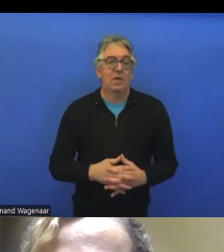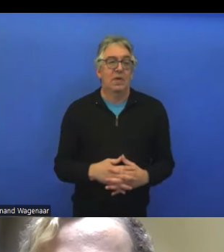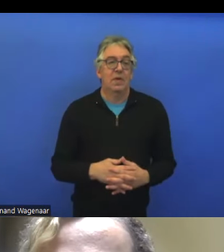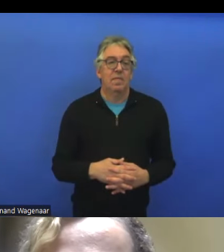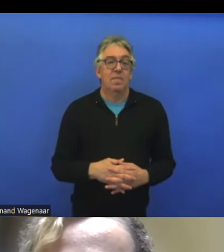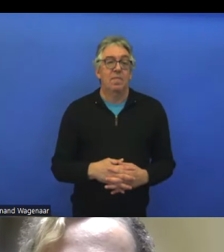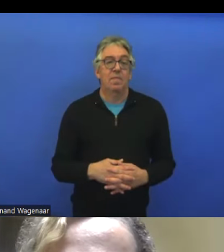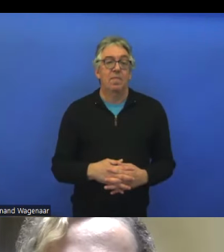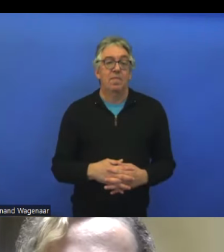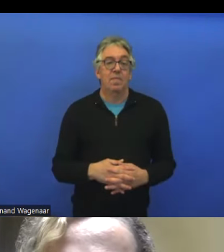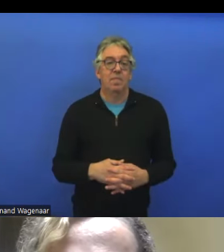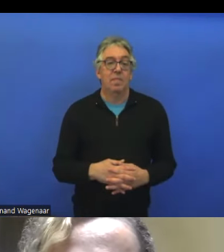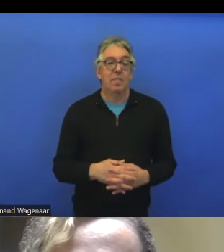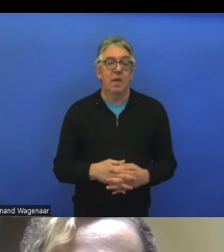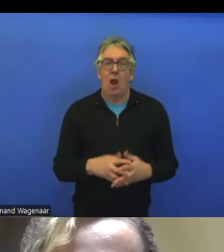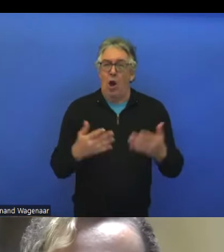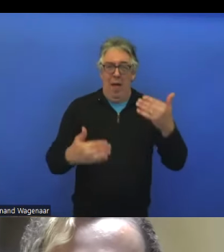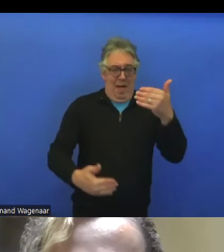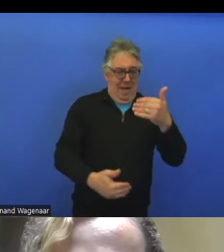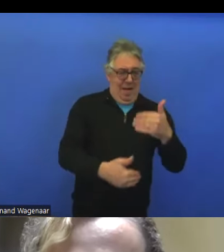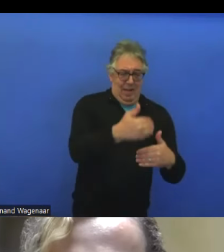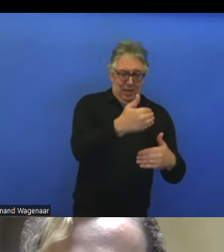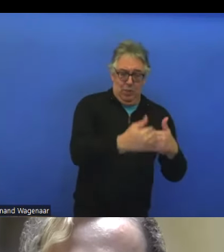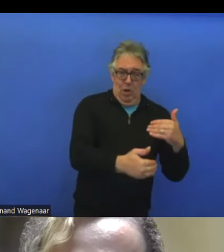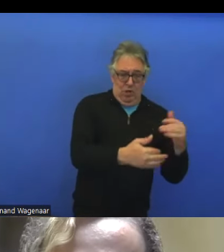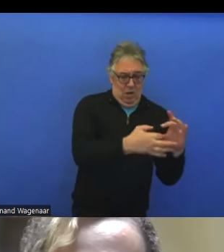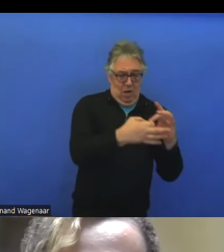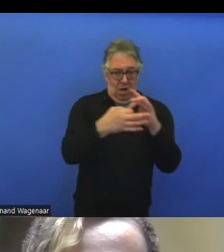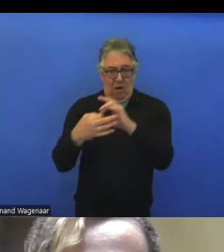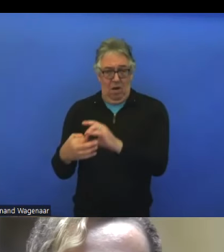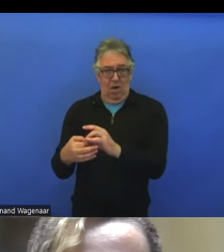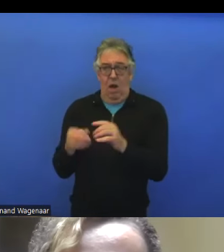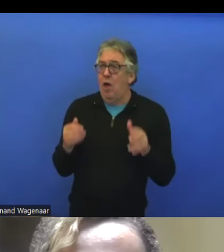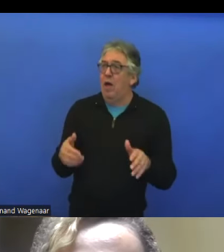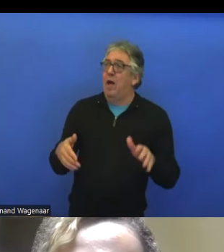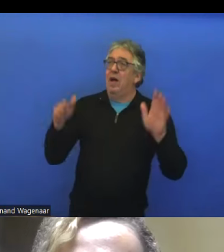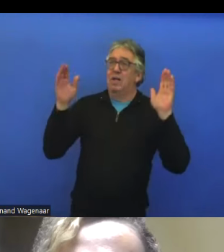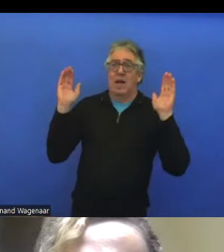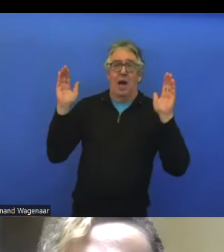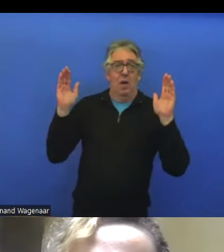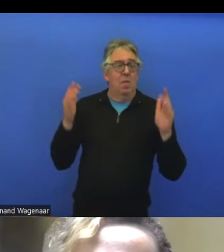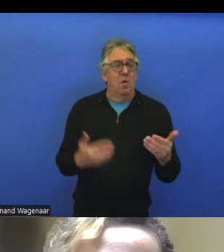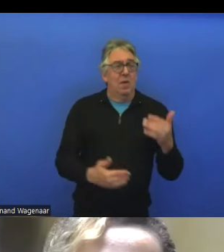Disability and asylum, how is that relevant for persons with disability?